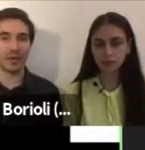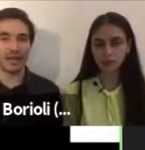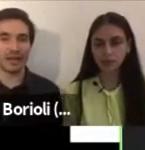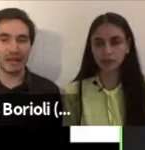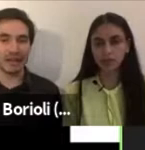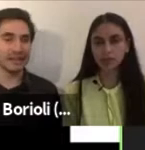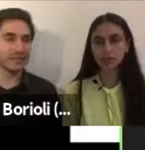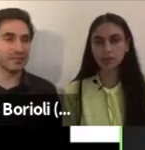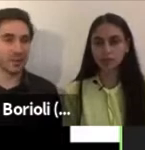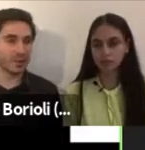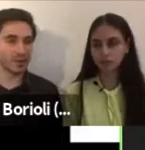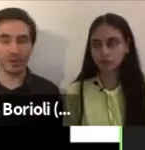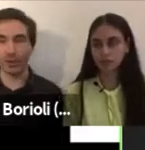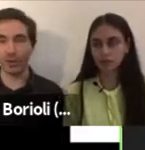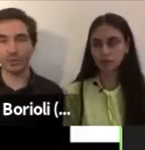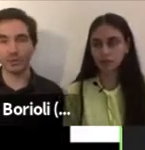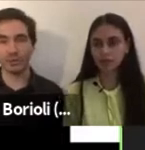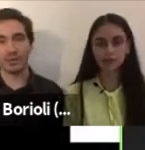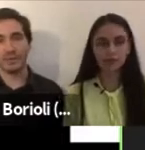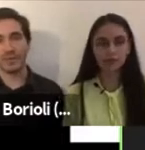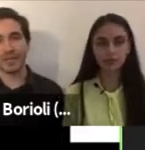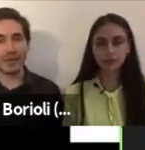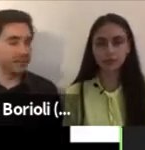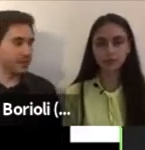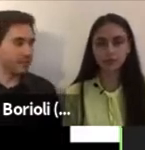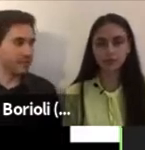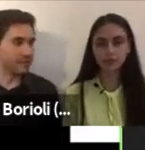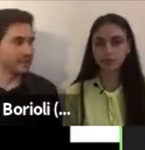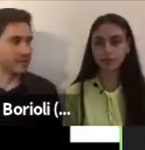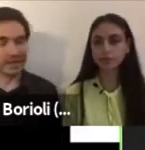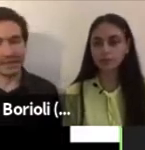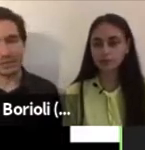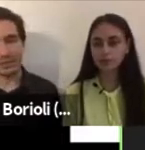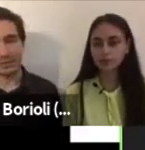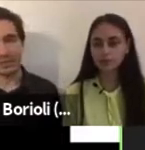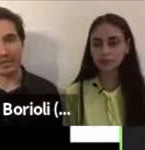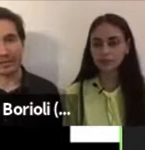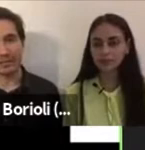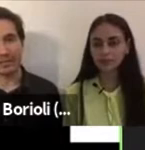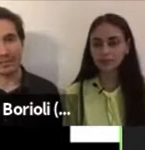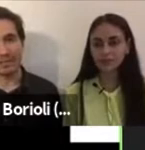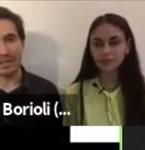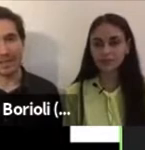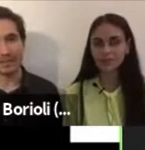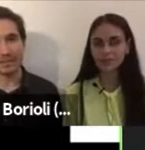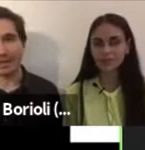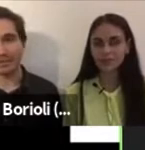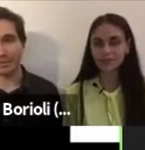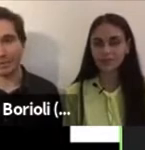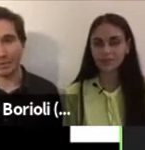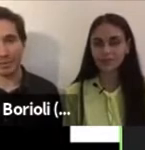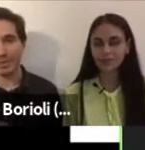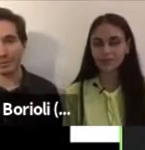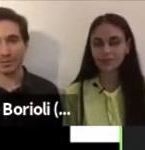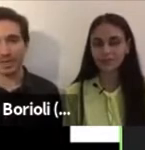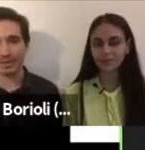now leave the floor to Laurent. We will play a piece that he composed and then maybe I give him the microphone